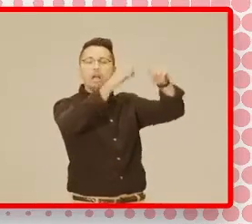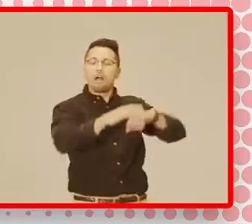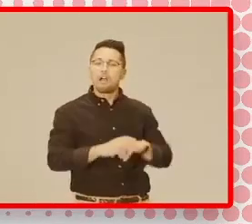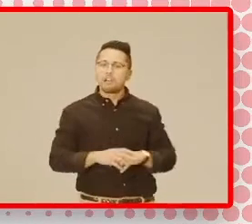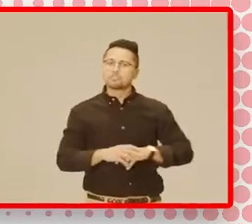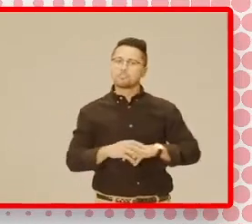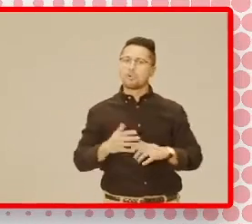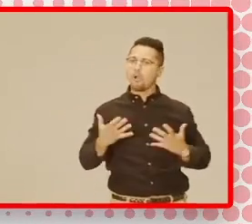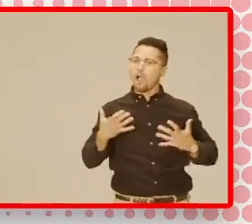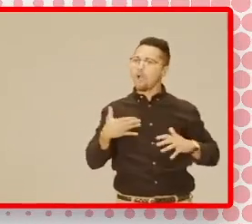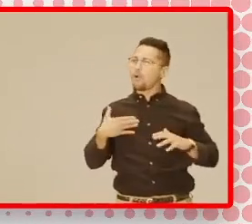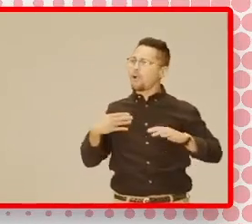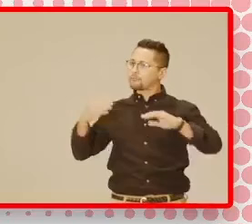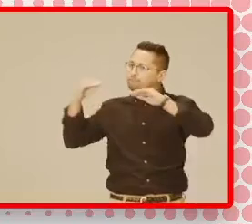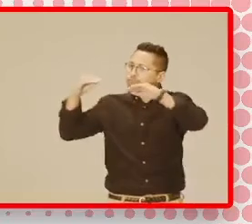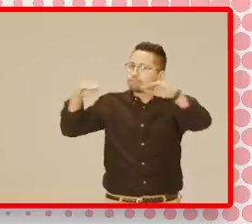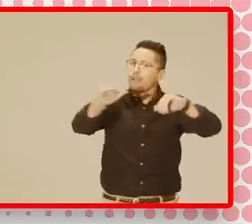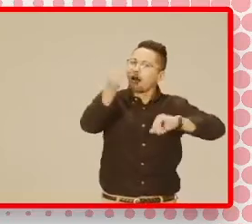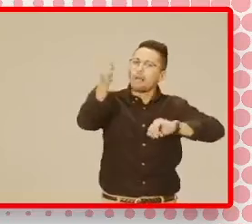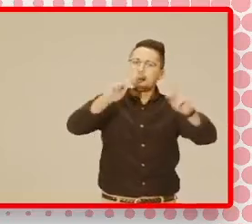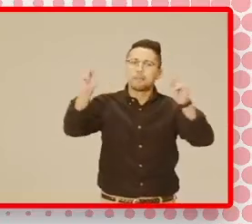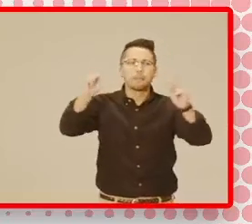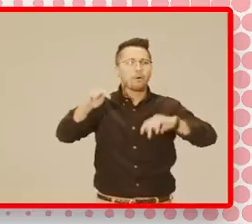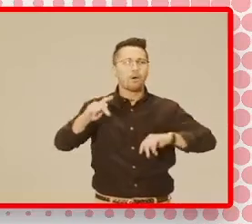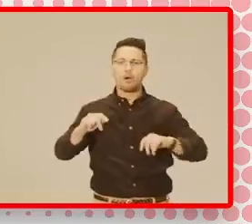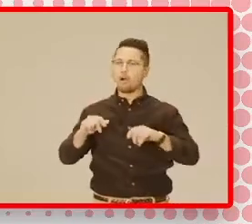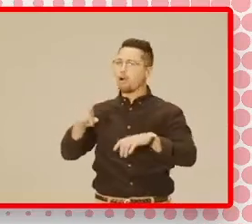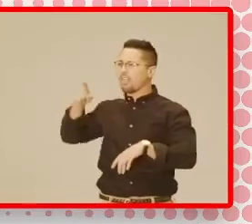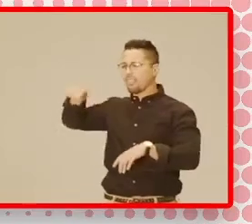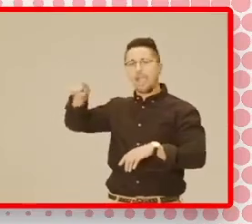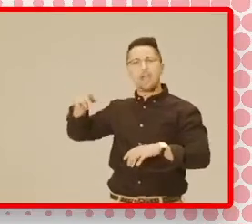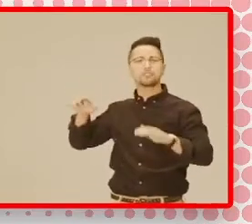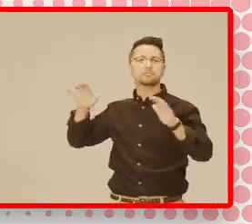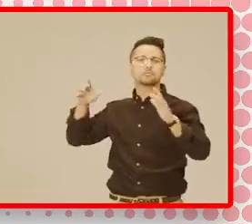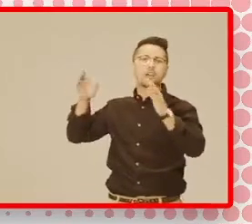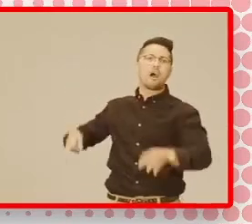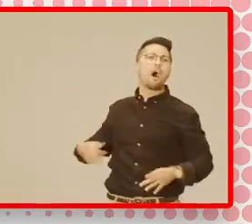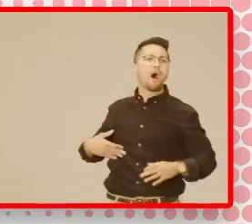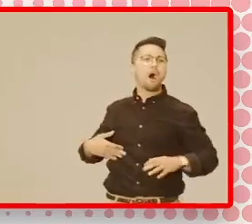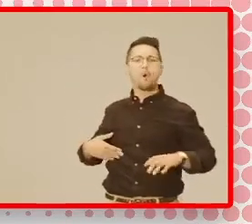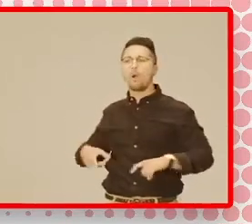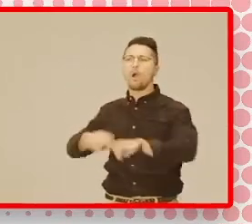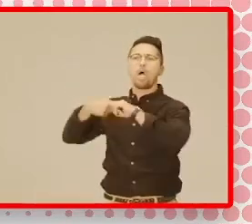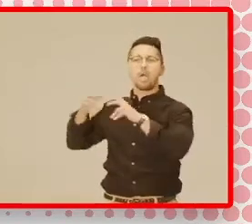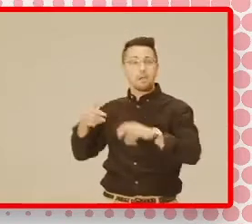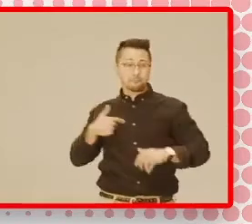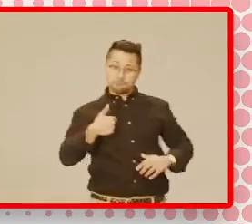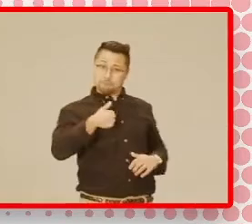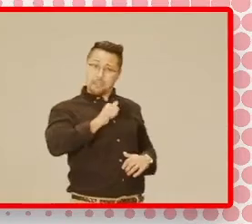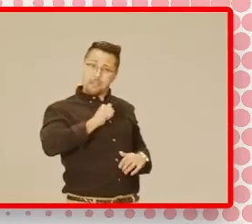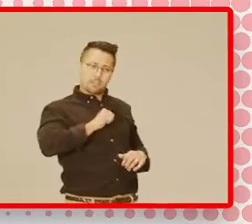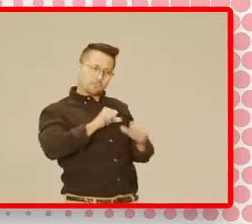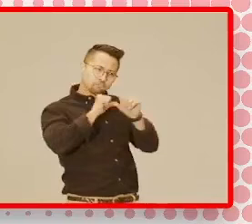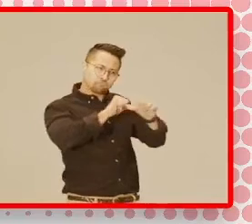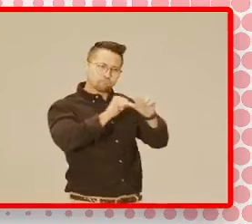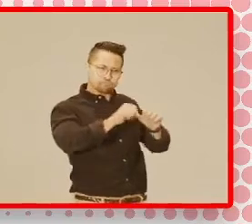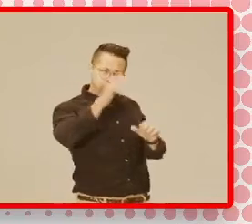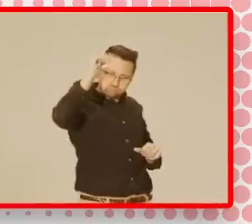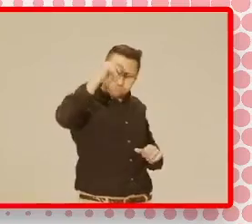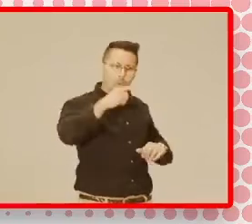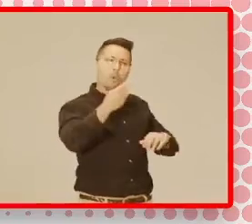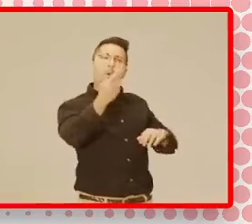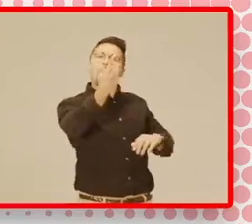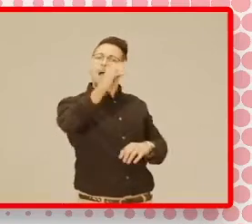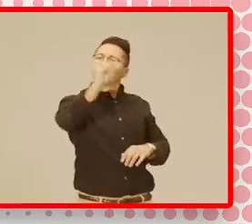a break, I continued to get 1% faster. On 9/11,